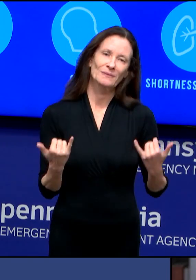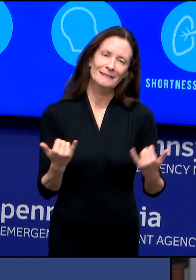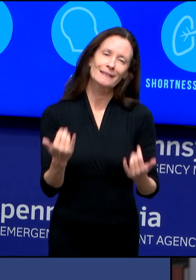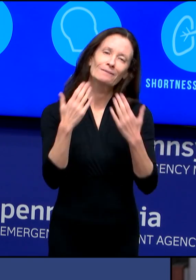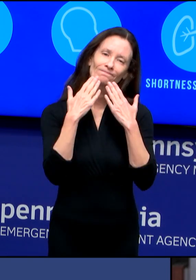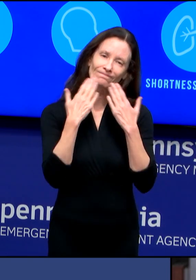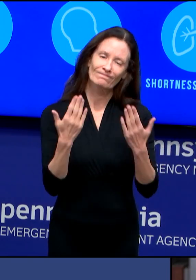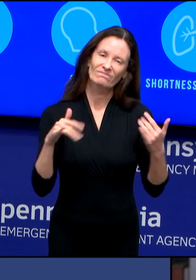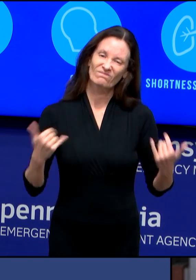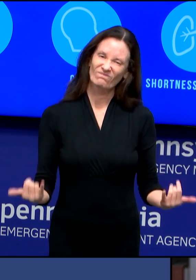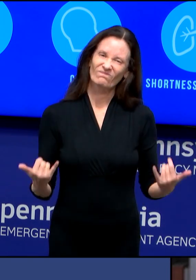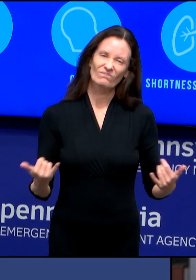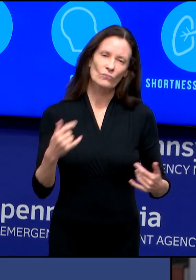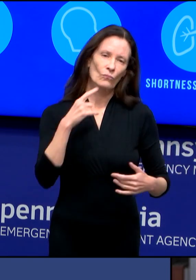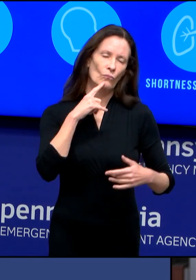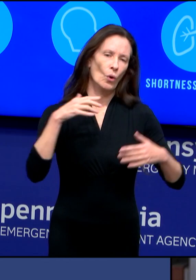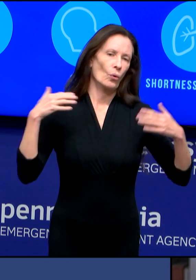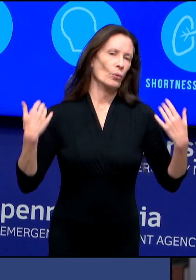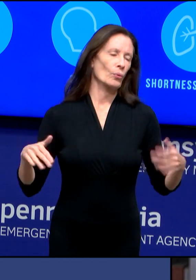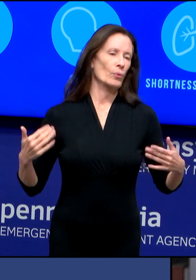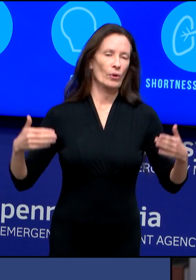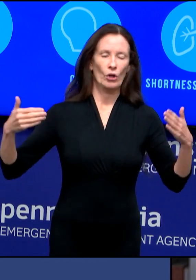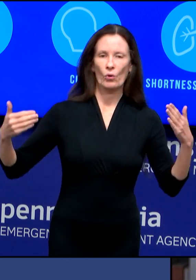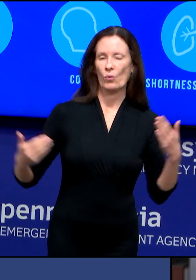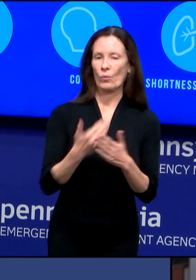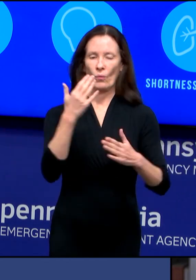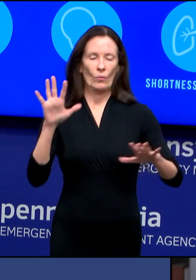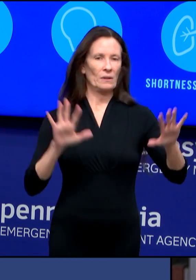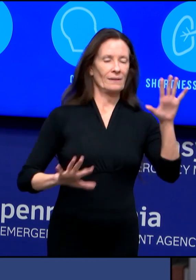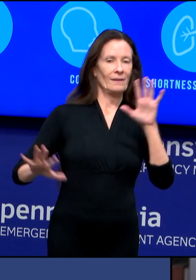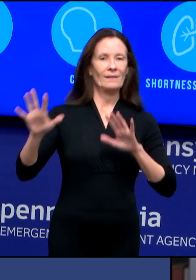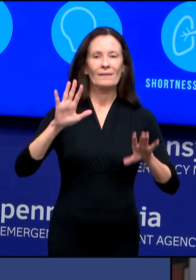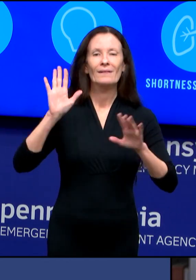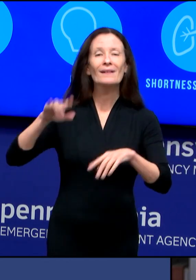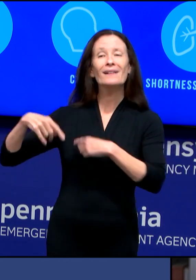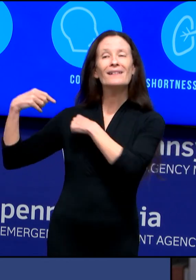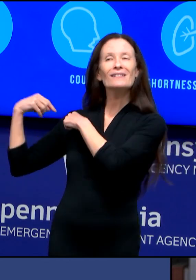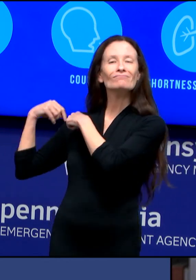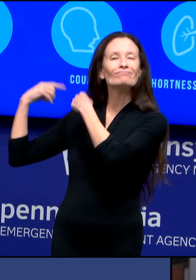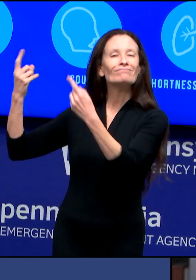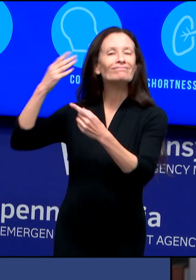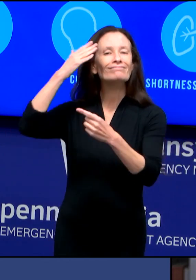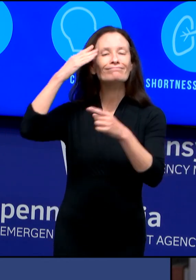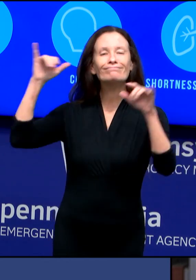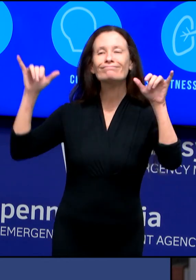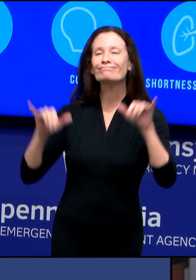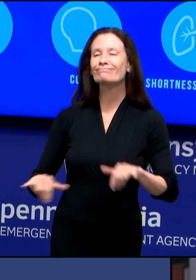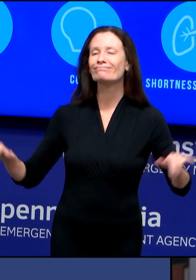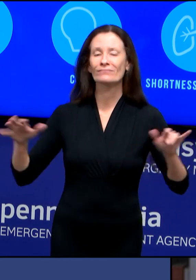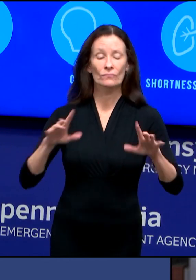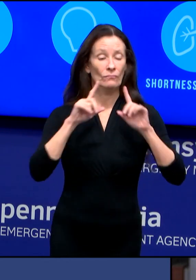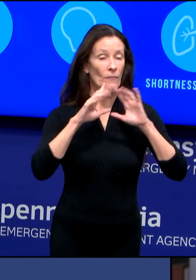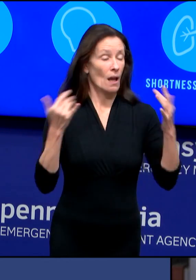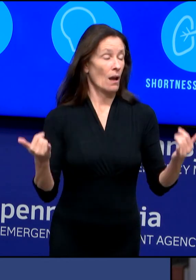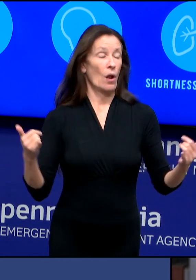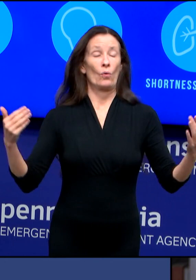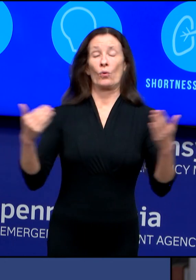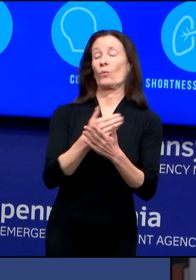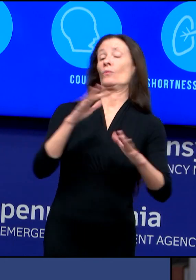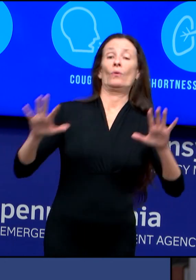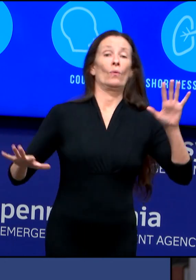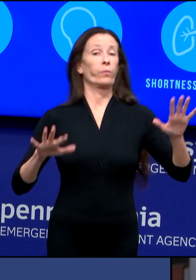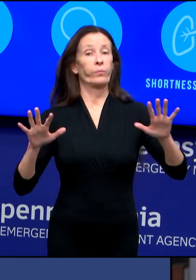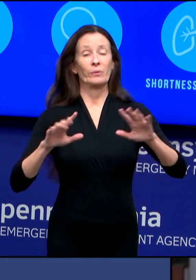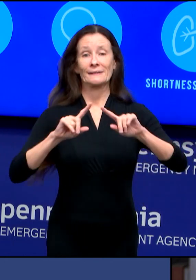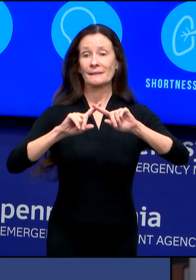novel coronavirus has halted life as we knew it. Many of us are unable to go to work. Our children cannot go to